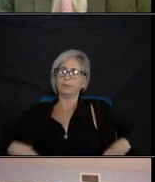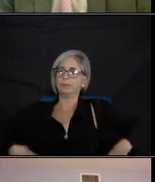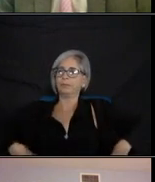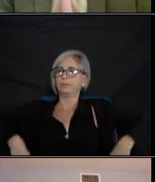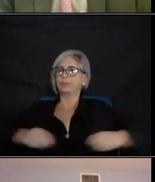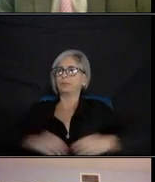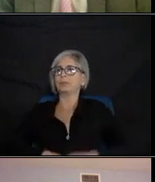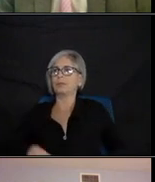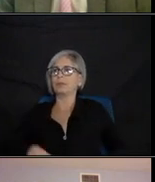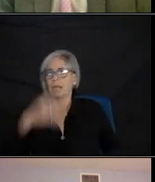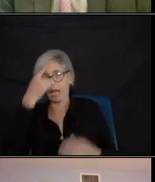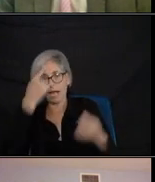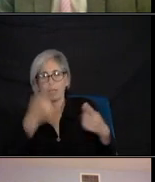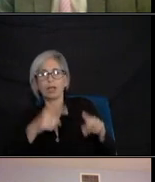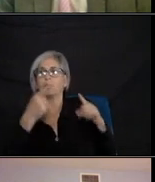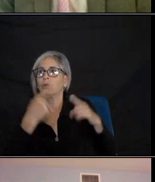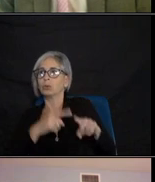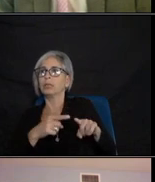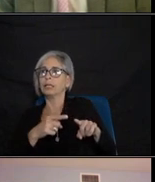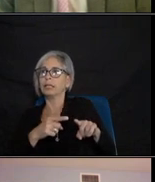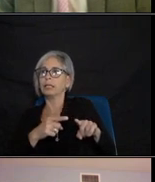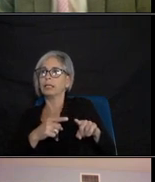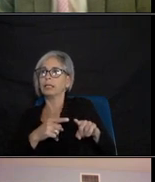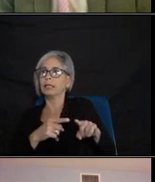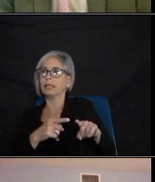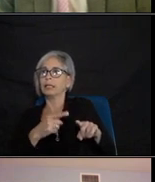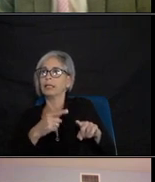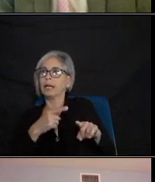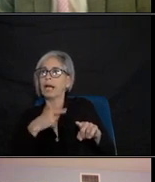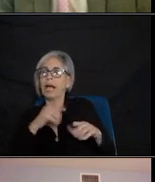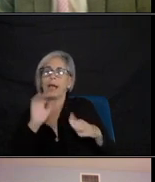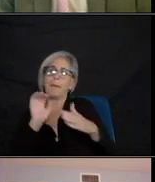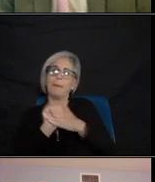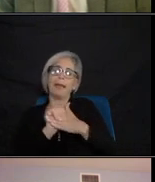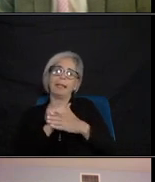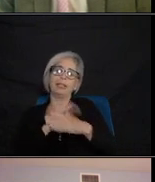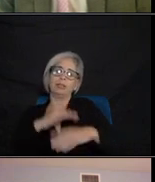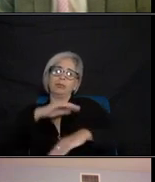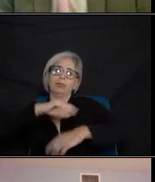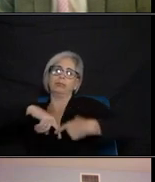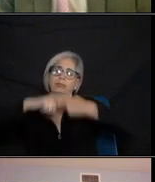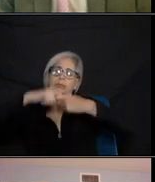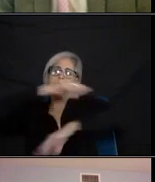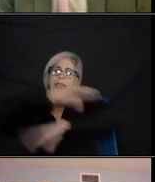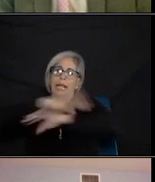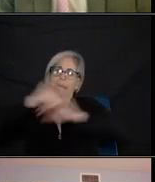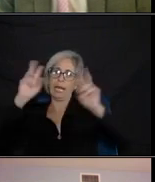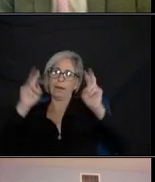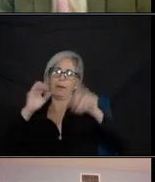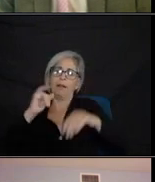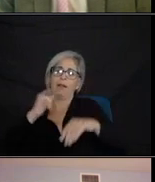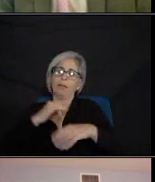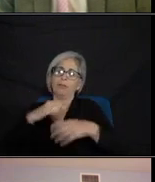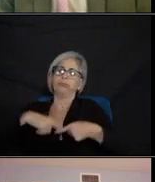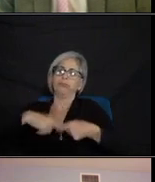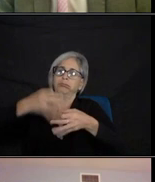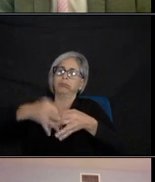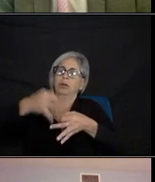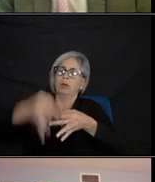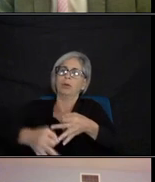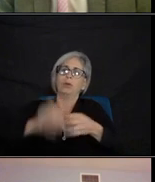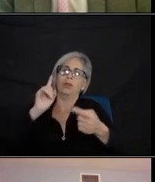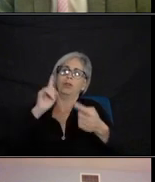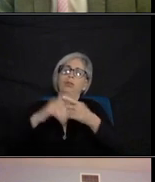I think I agree. So, amend my motion to table pending we have that